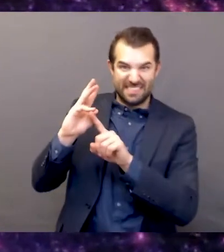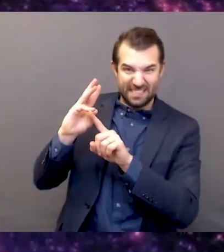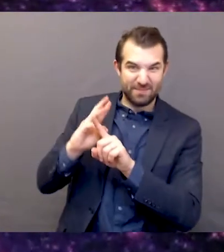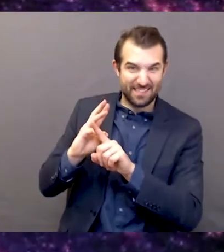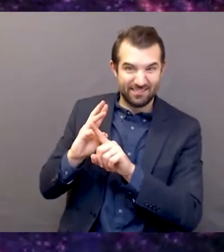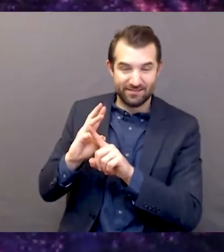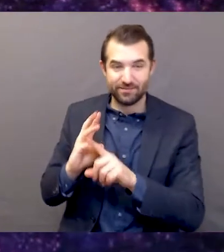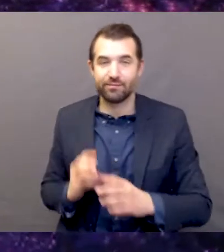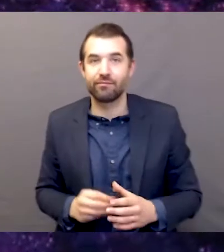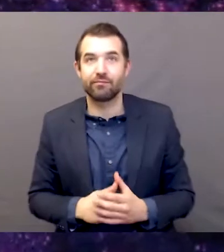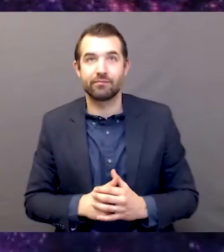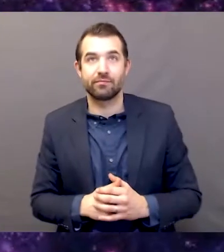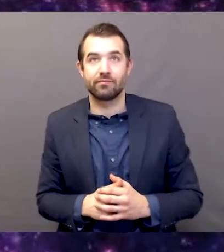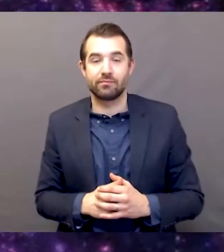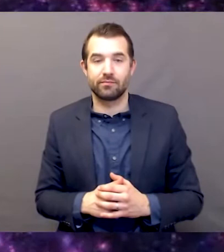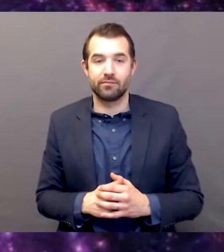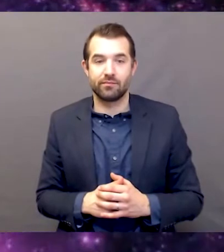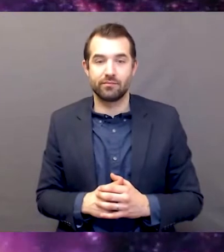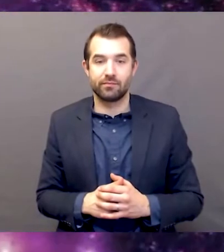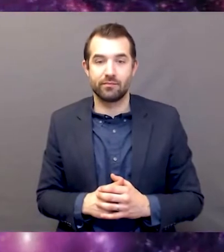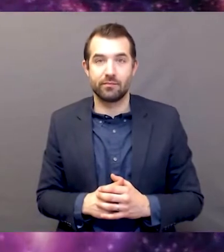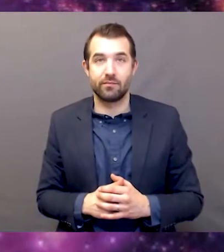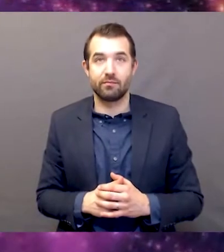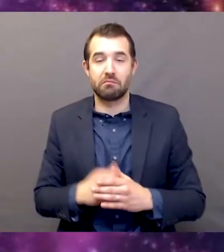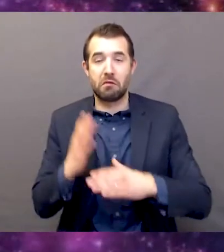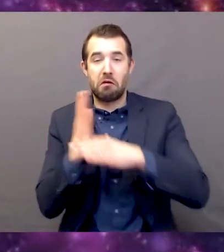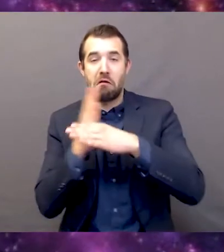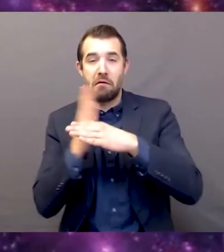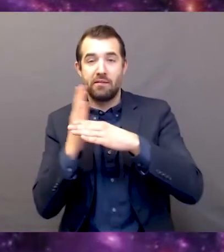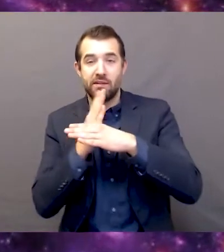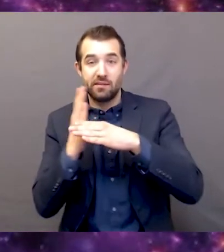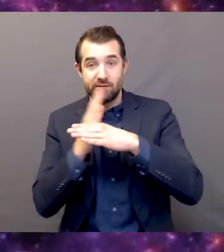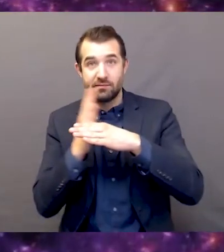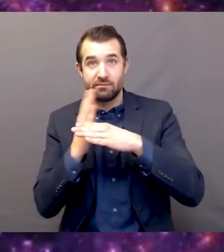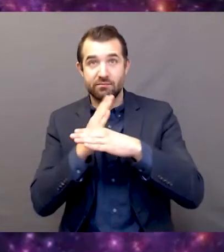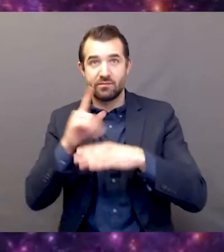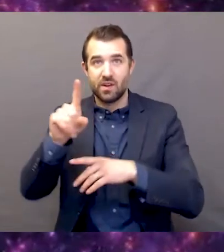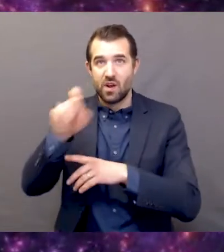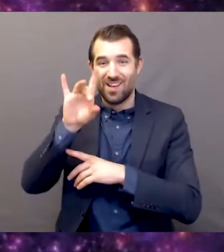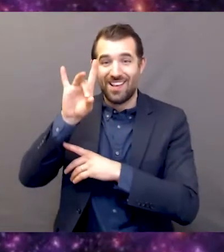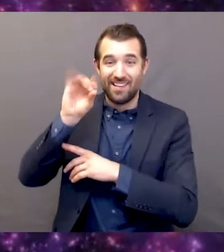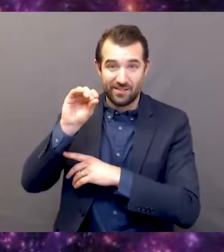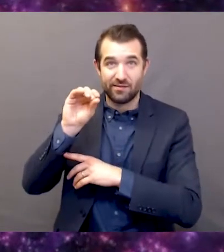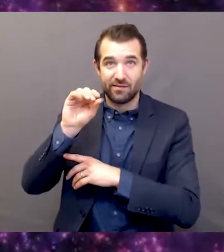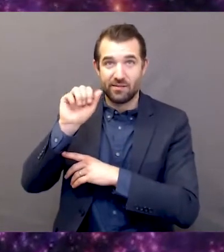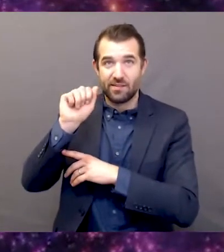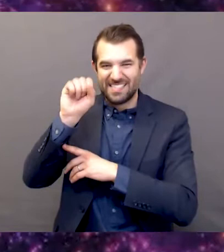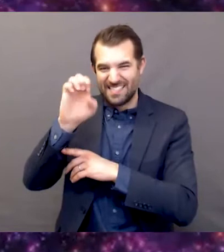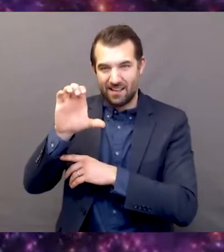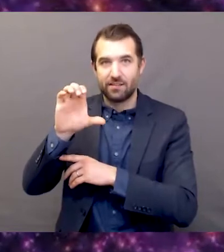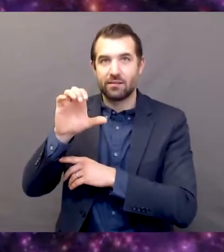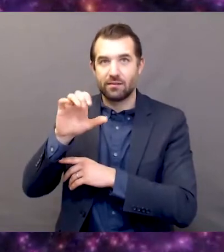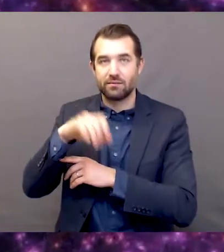8, from the eRosita satellite. The average exposure that you see here is about 180 seconds, and there are